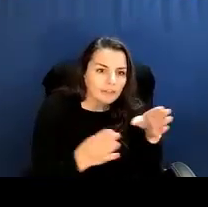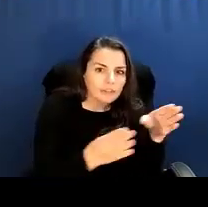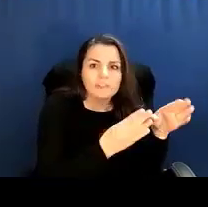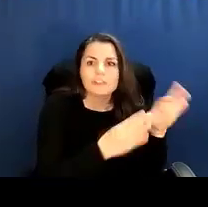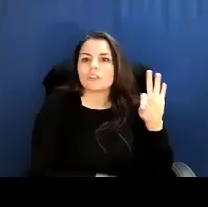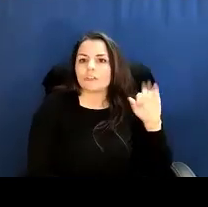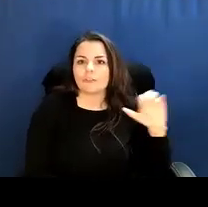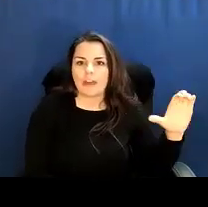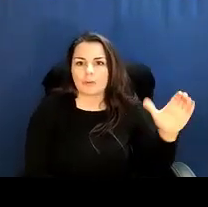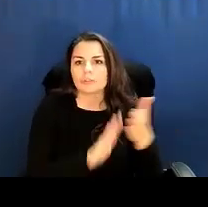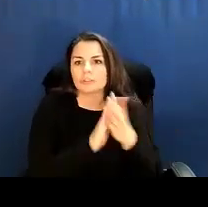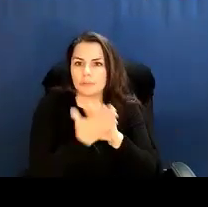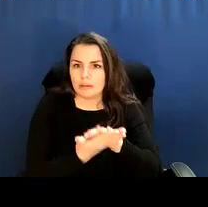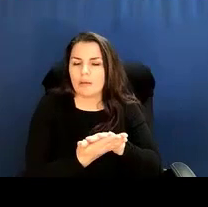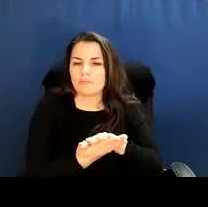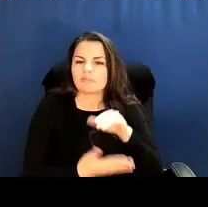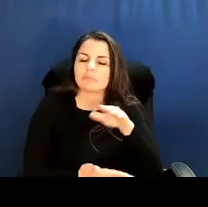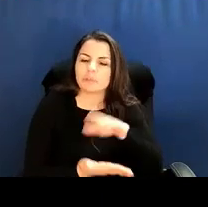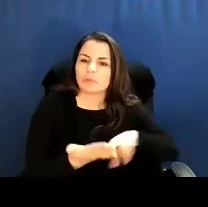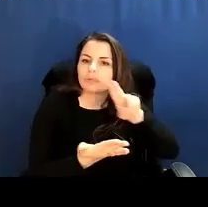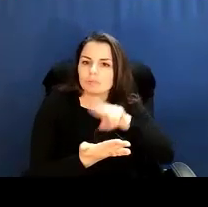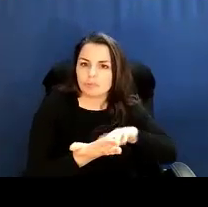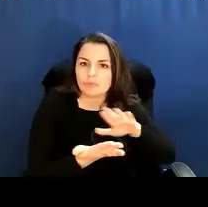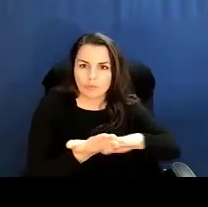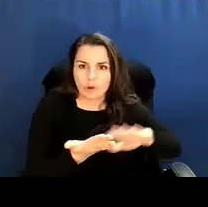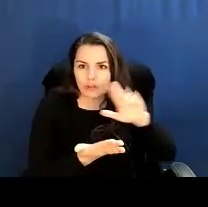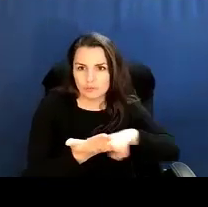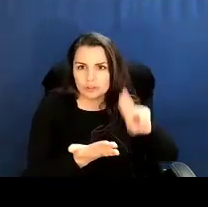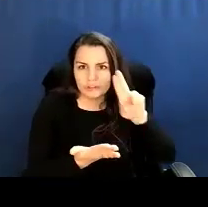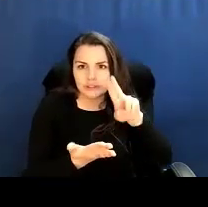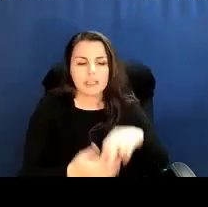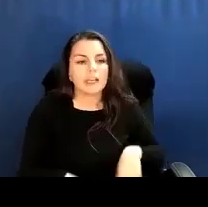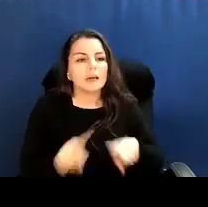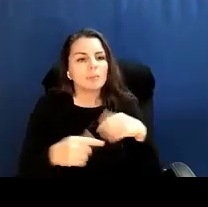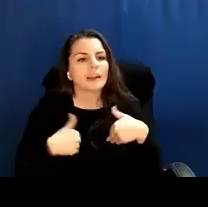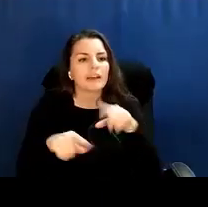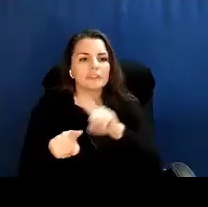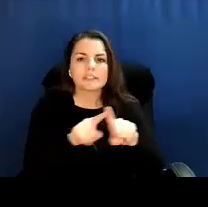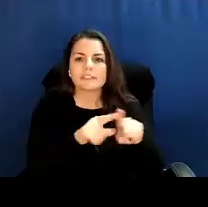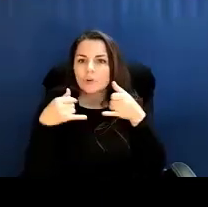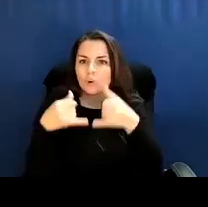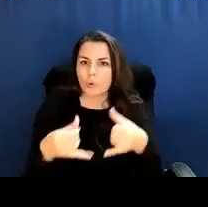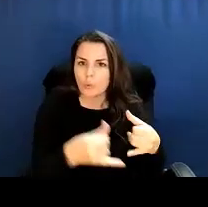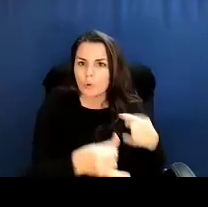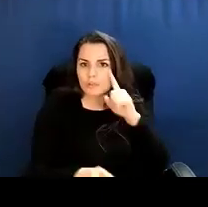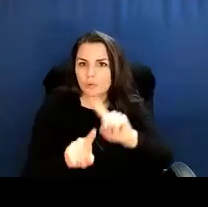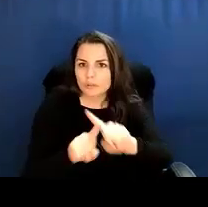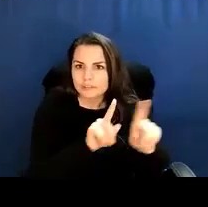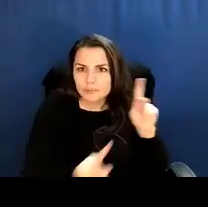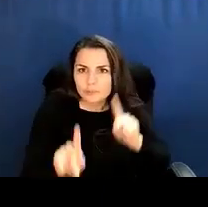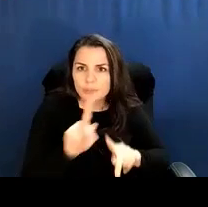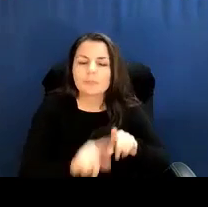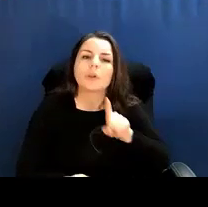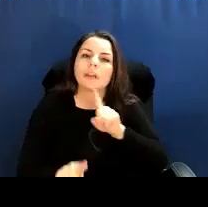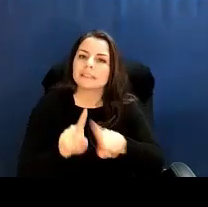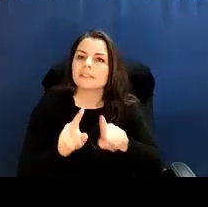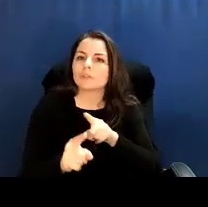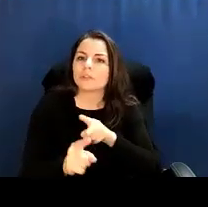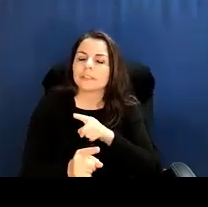have different types of awards at NIH to target different groups of individuals and different stages of